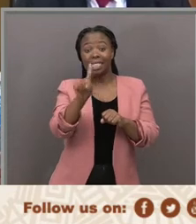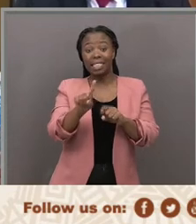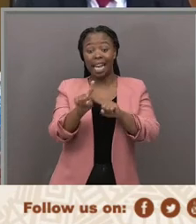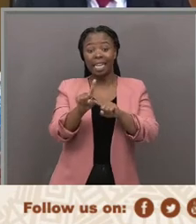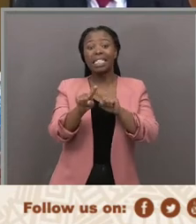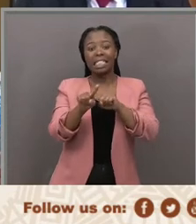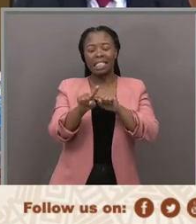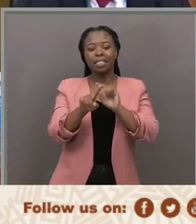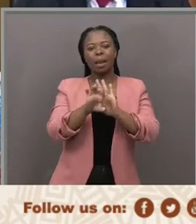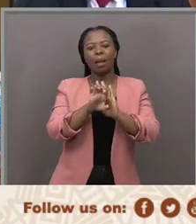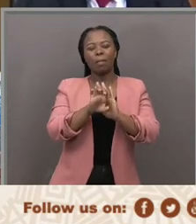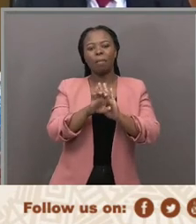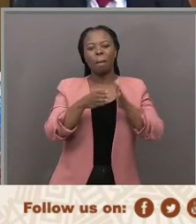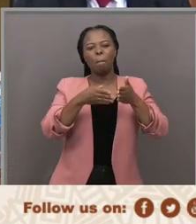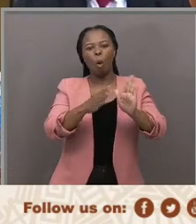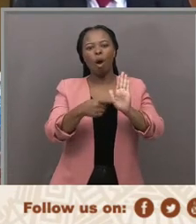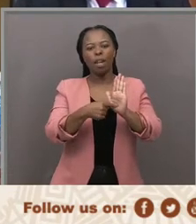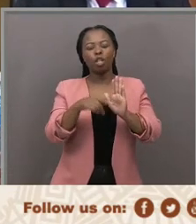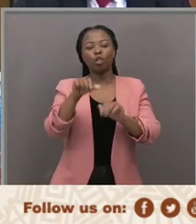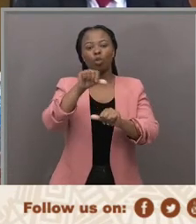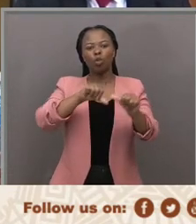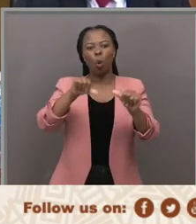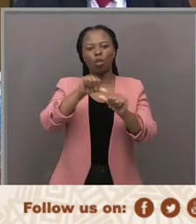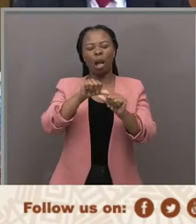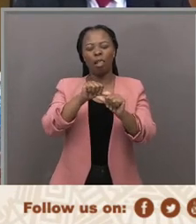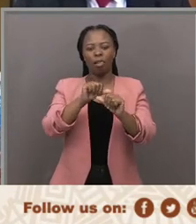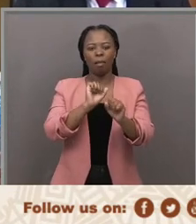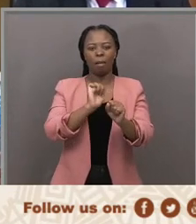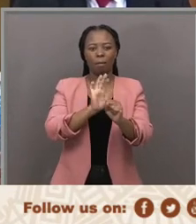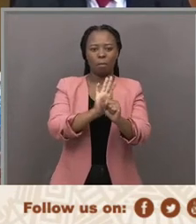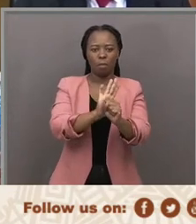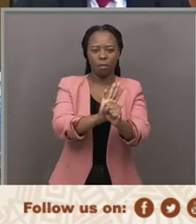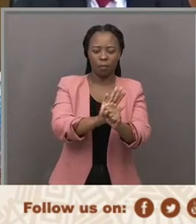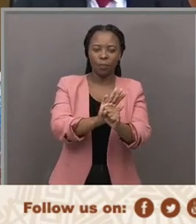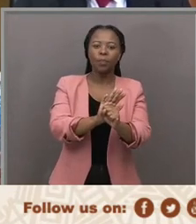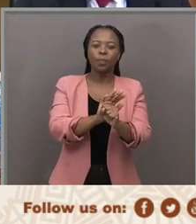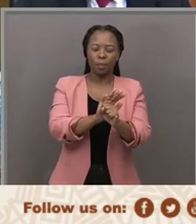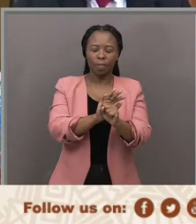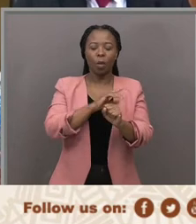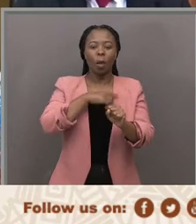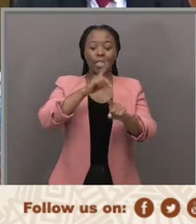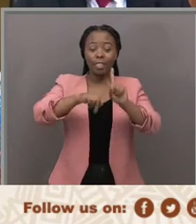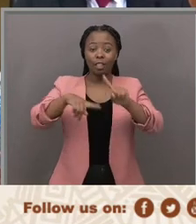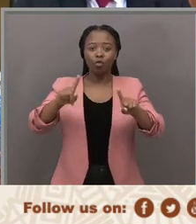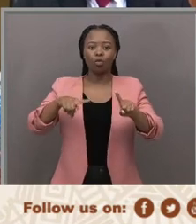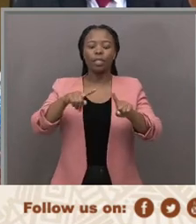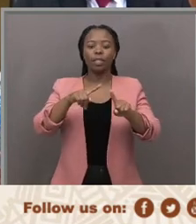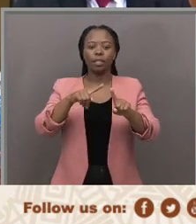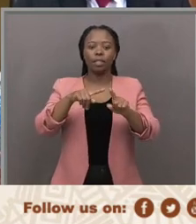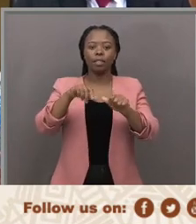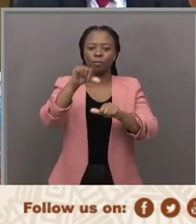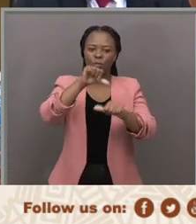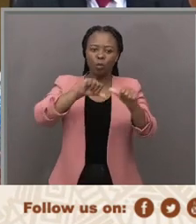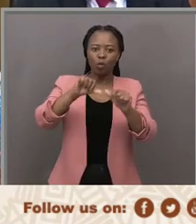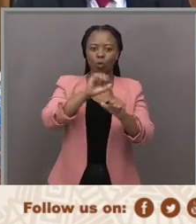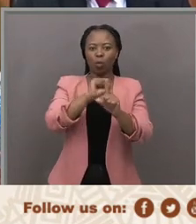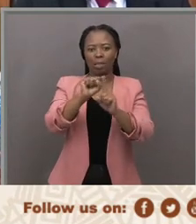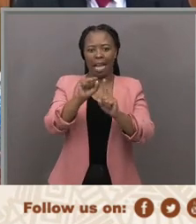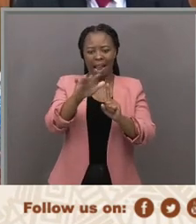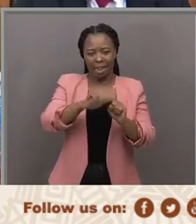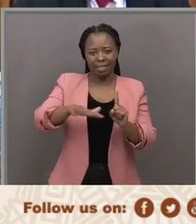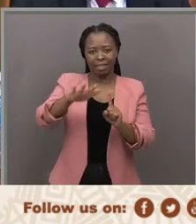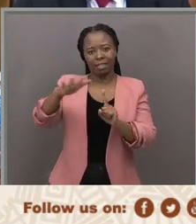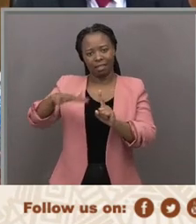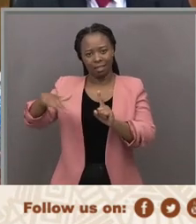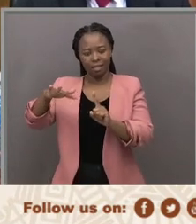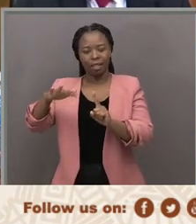social compact between different spheres of government and different sectors of society. We have had to work